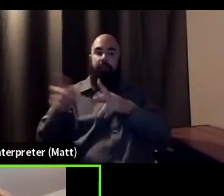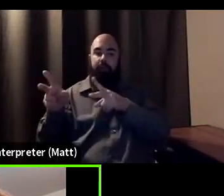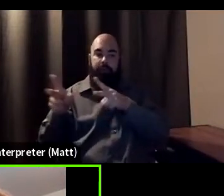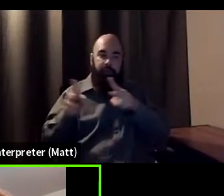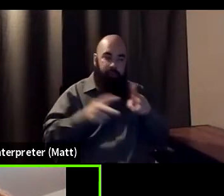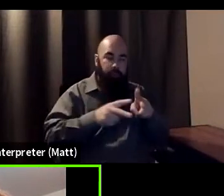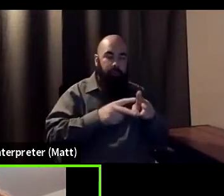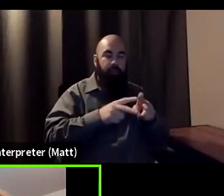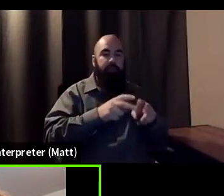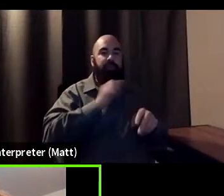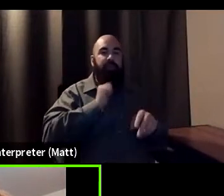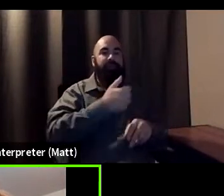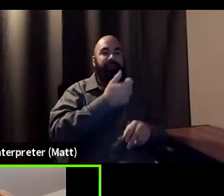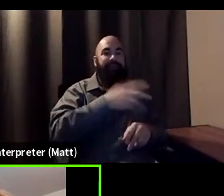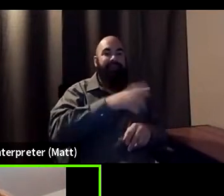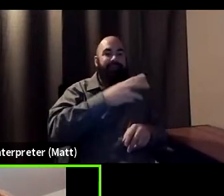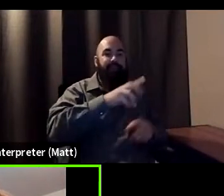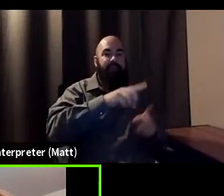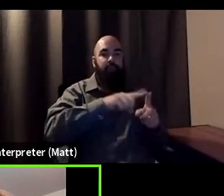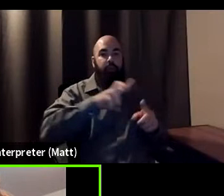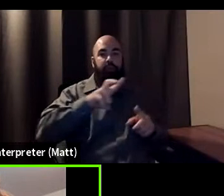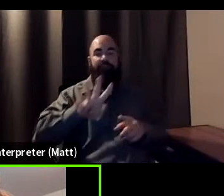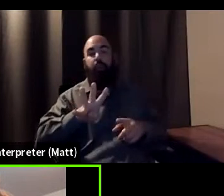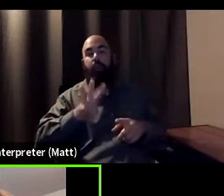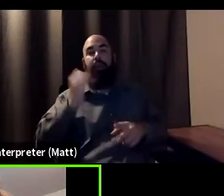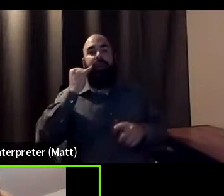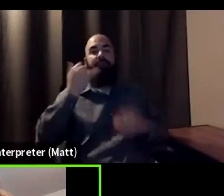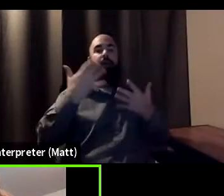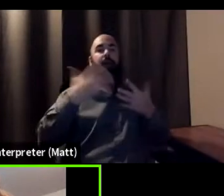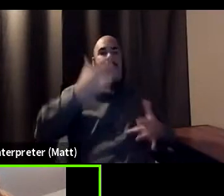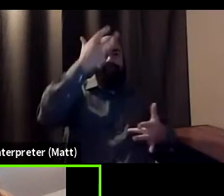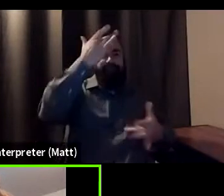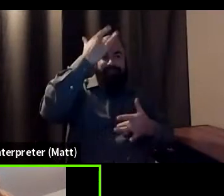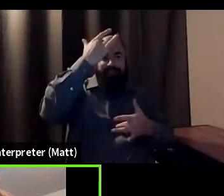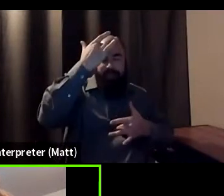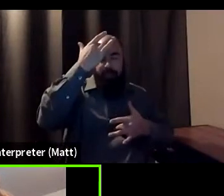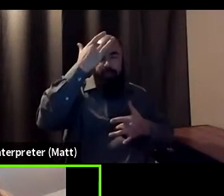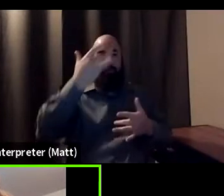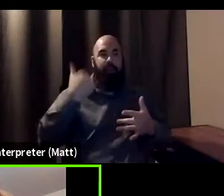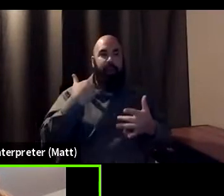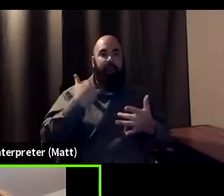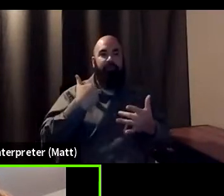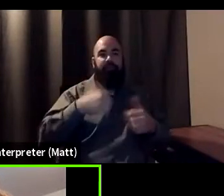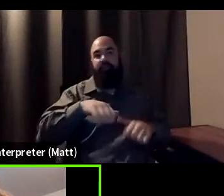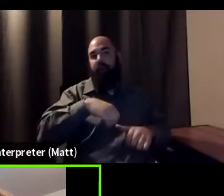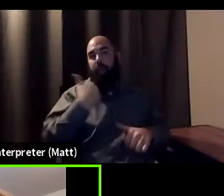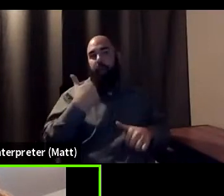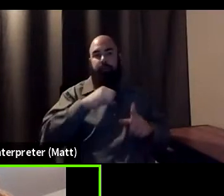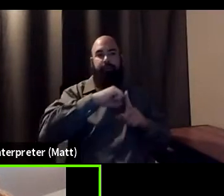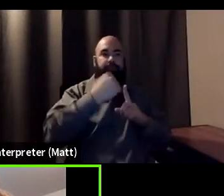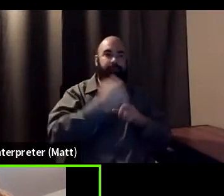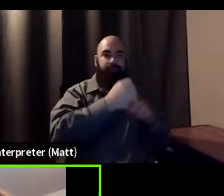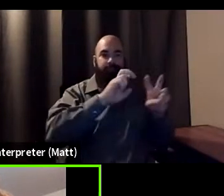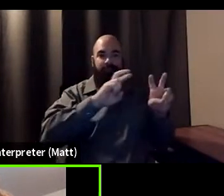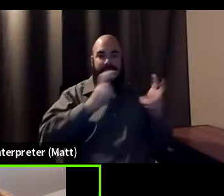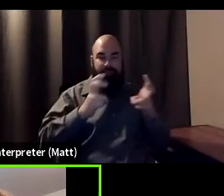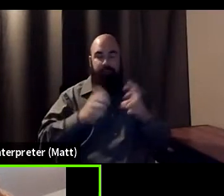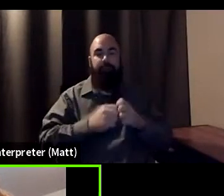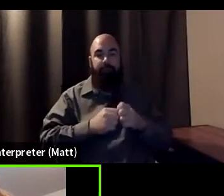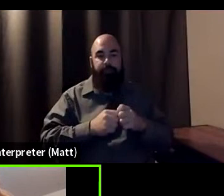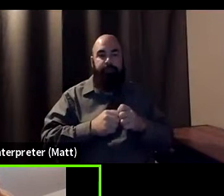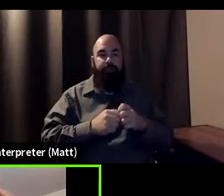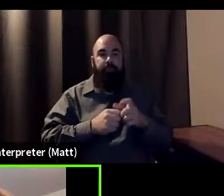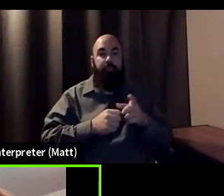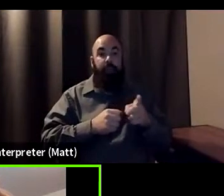medical conditions. People who've been following it might realize or might remember that 16 to 64 with coexisting medical conditions